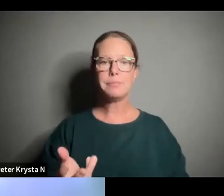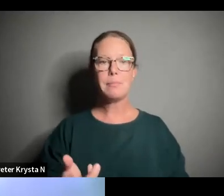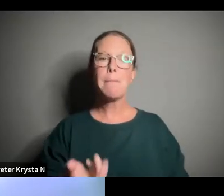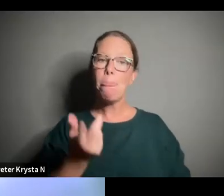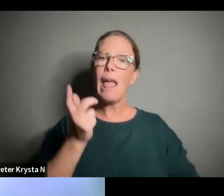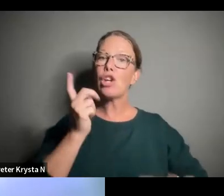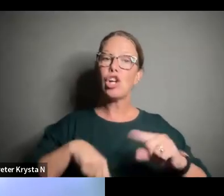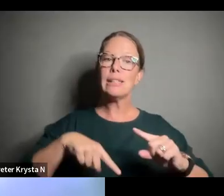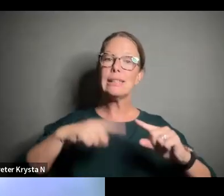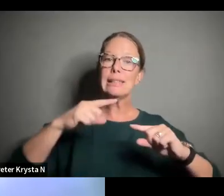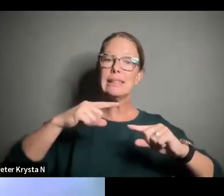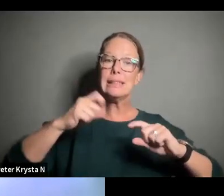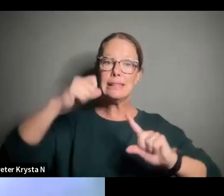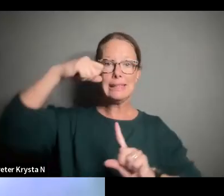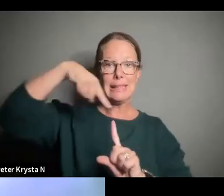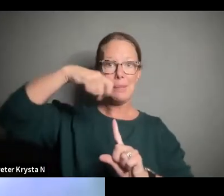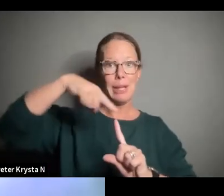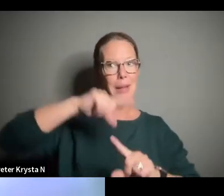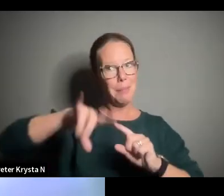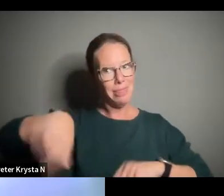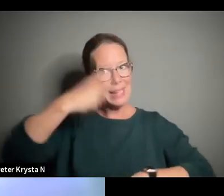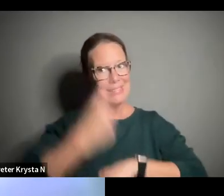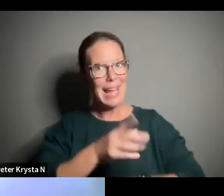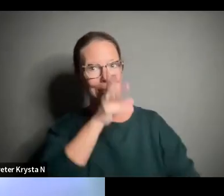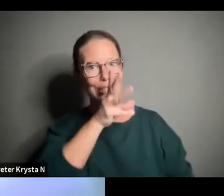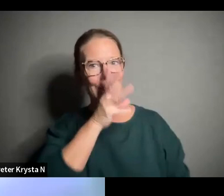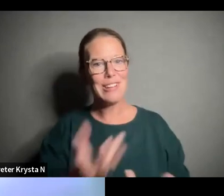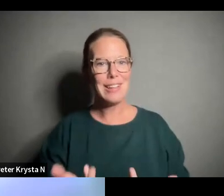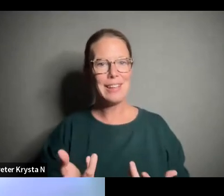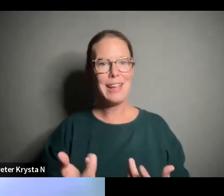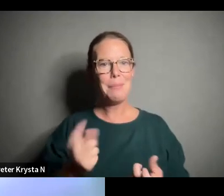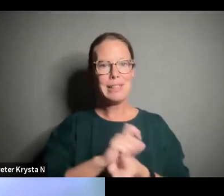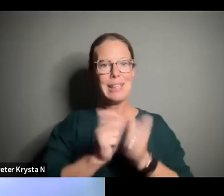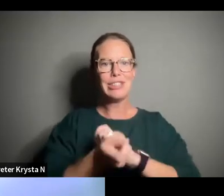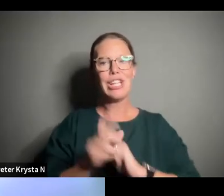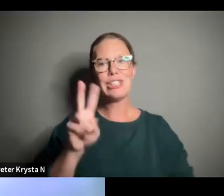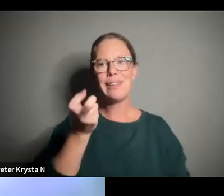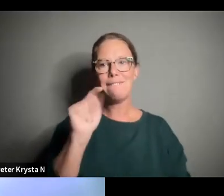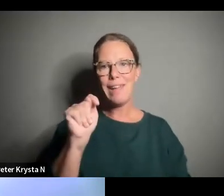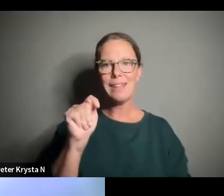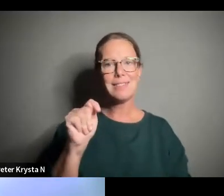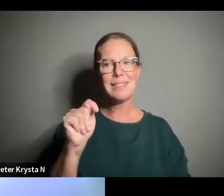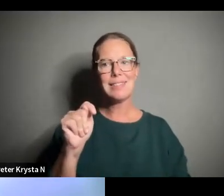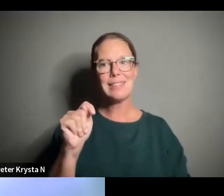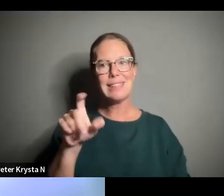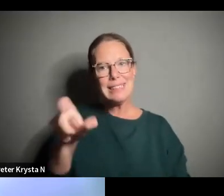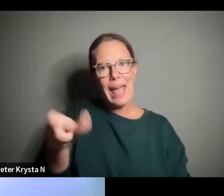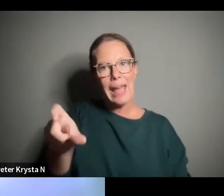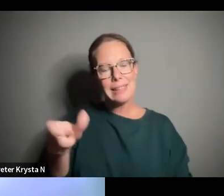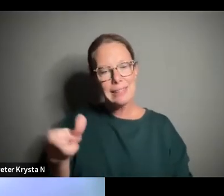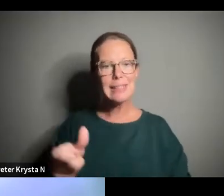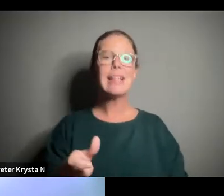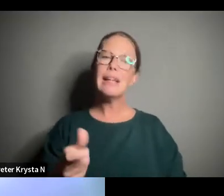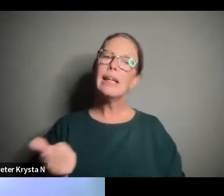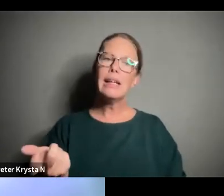couldn't stimulate him, I had him talking that day, because I just changed his ventilator settings. And that's a key thing, is that there's people that